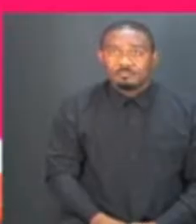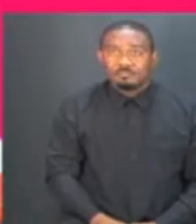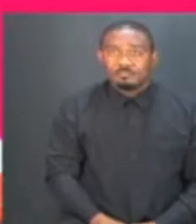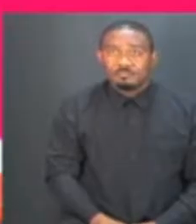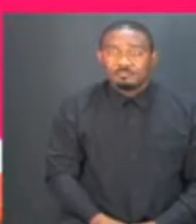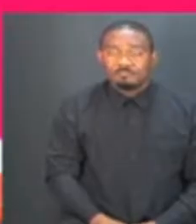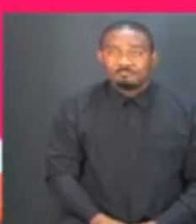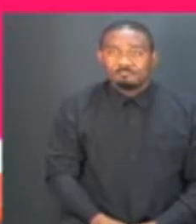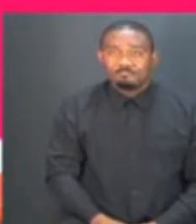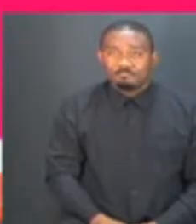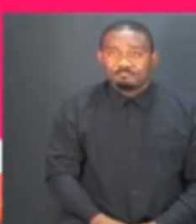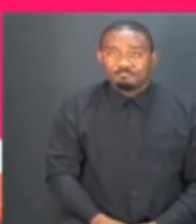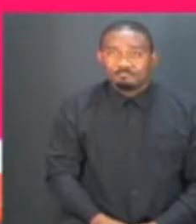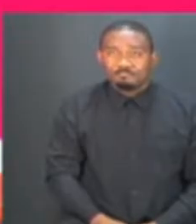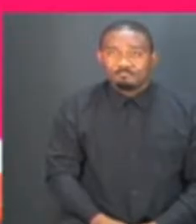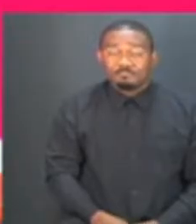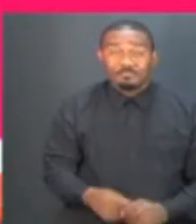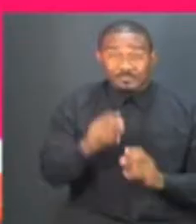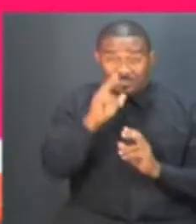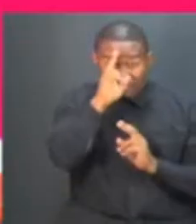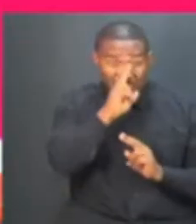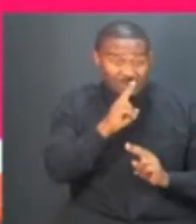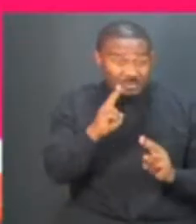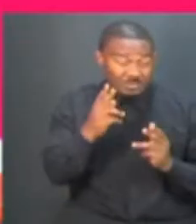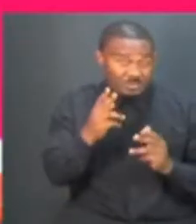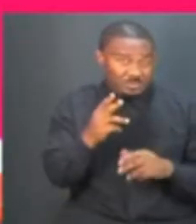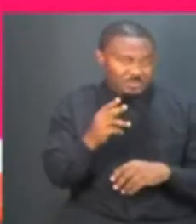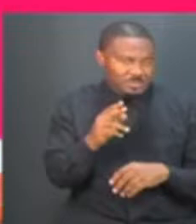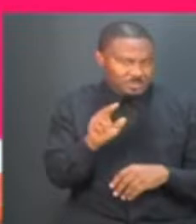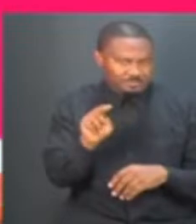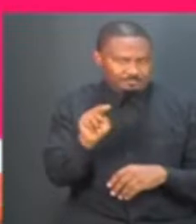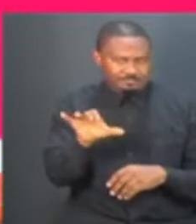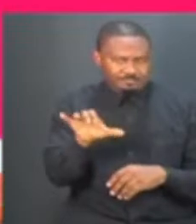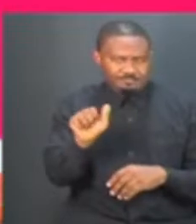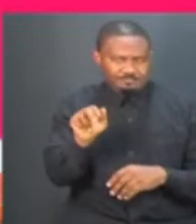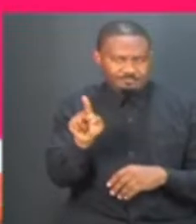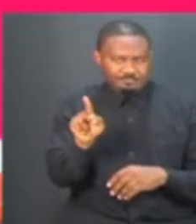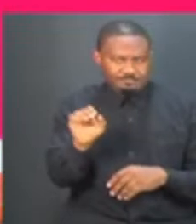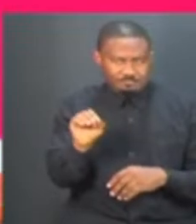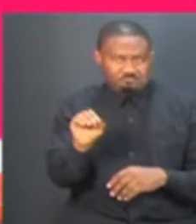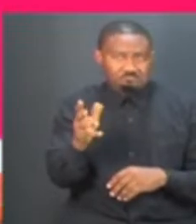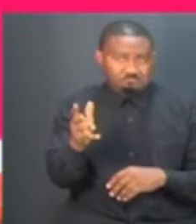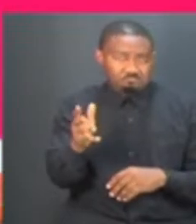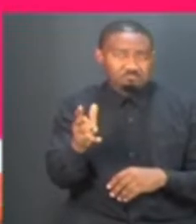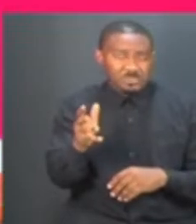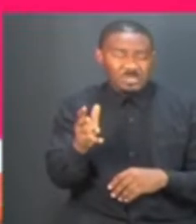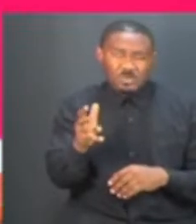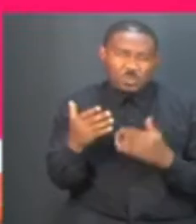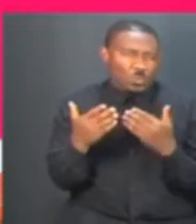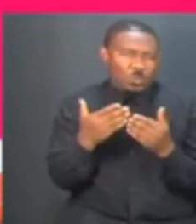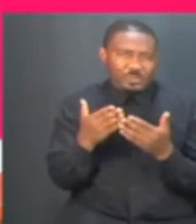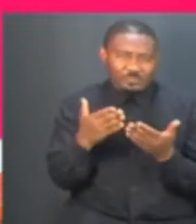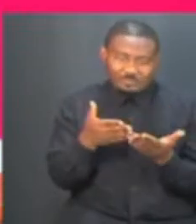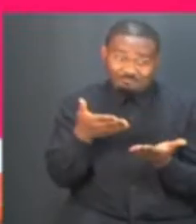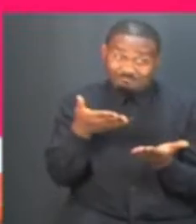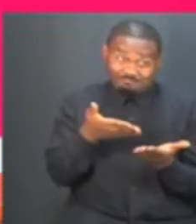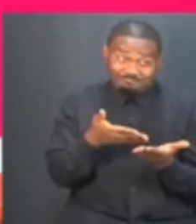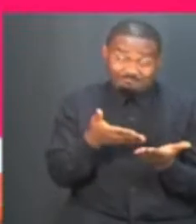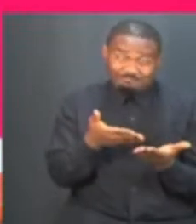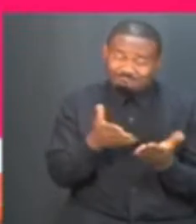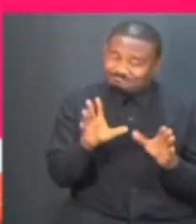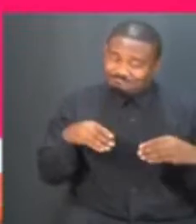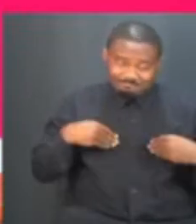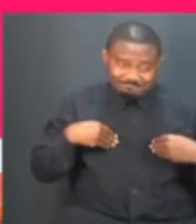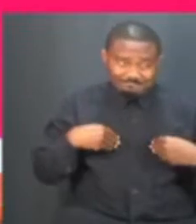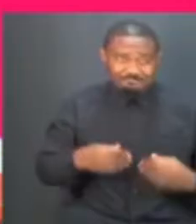Yes, Honorable Kinsley-Nyarko, there are implications for it. So what is here, we should take it to be correct. Agreed. Thank